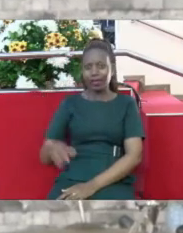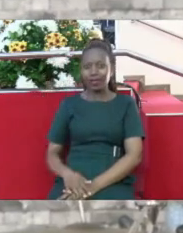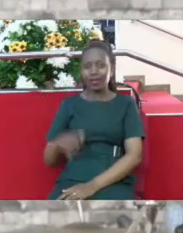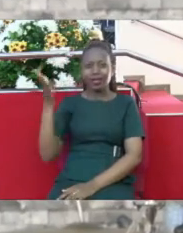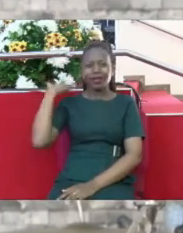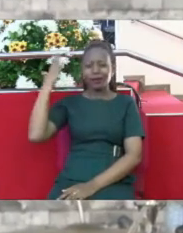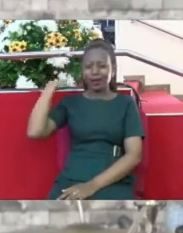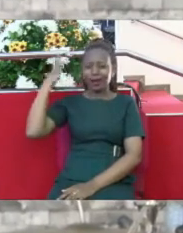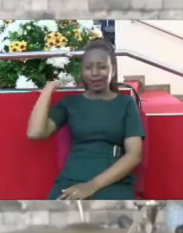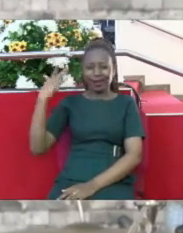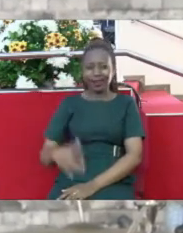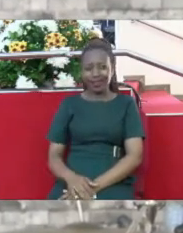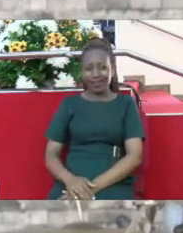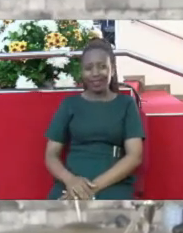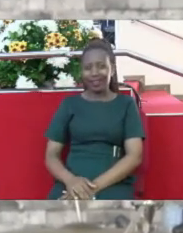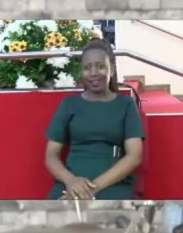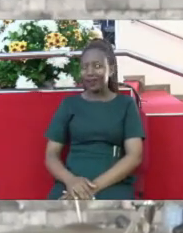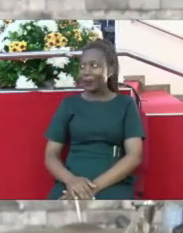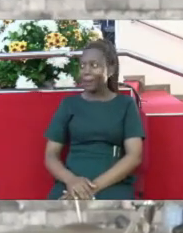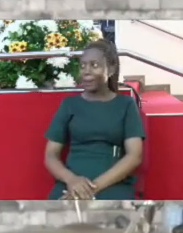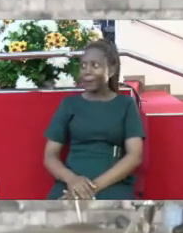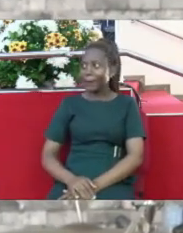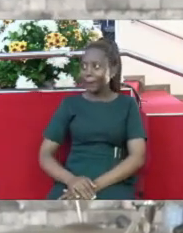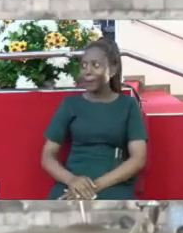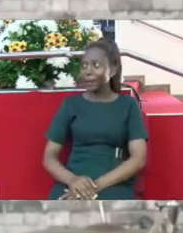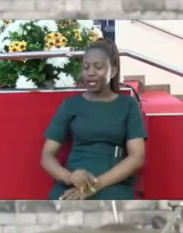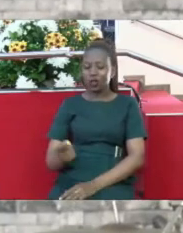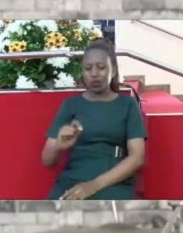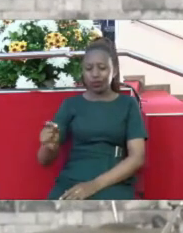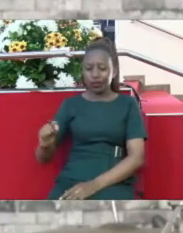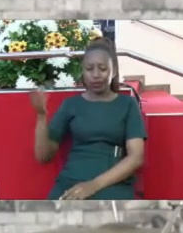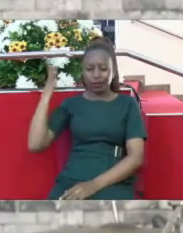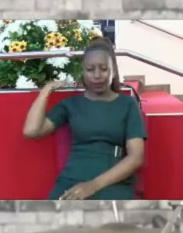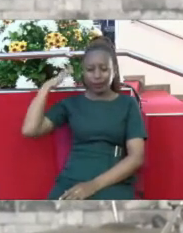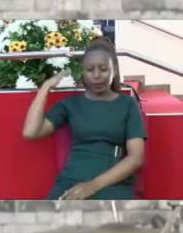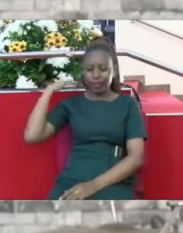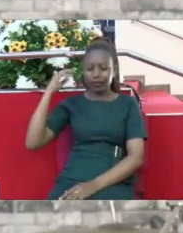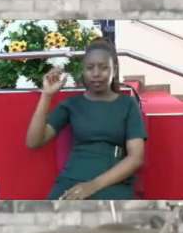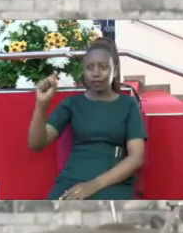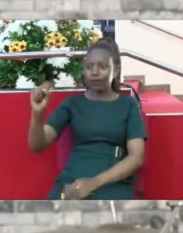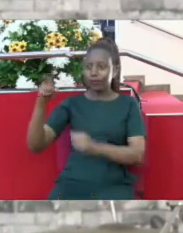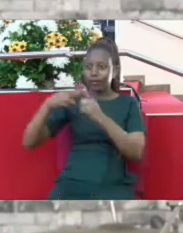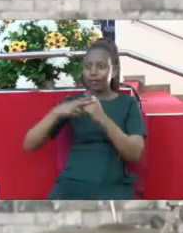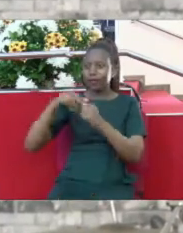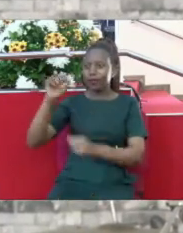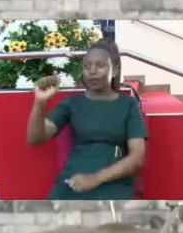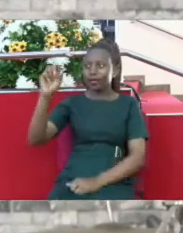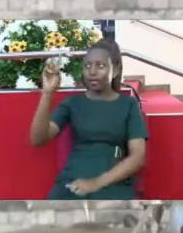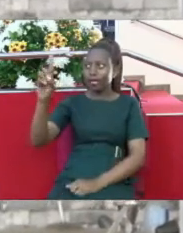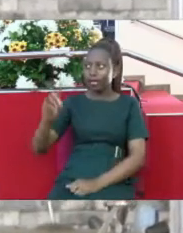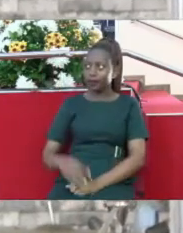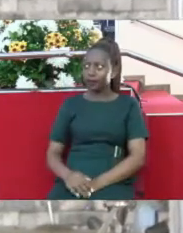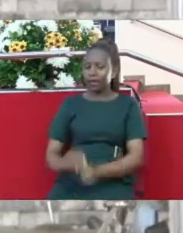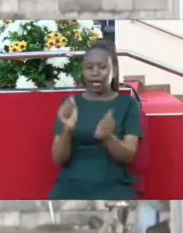Yes, 57, 58 AD. It's believed that's when it was written. 57, 58 AD. And Paul writes